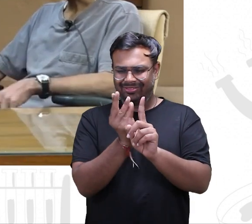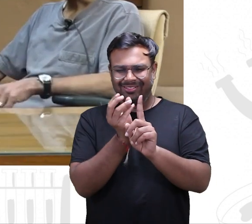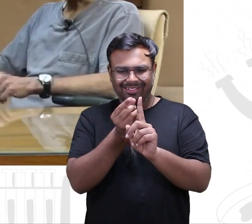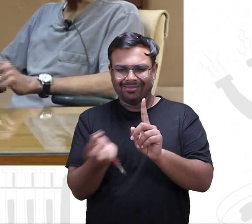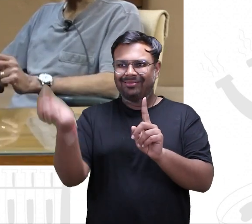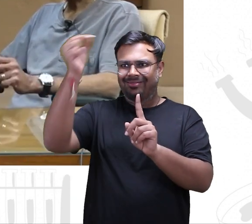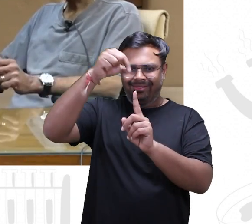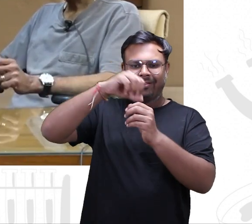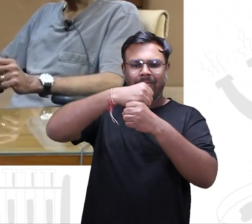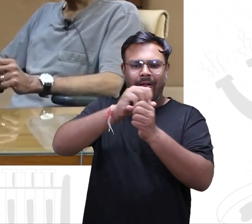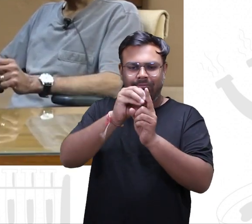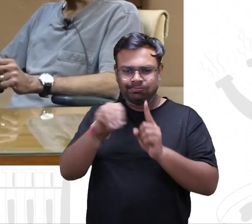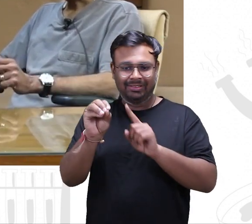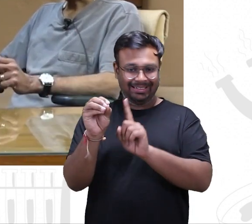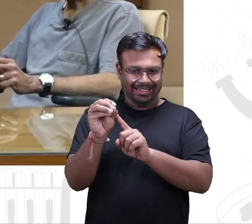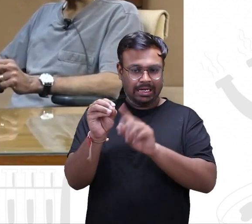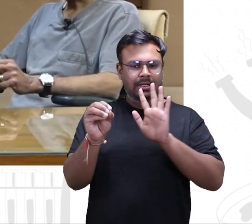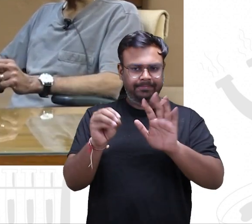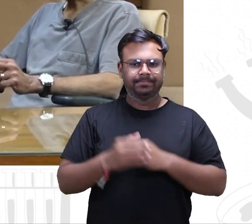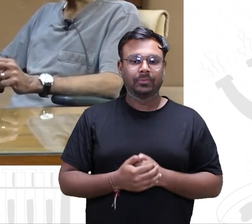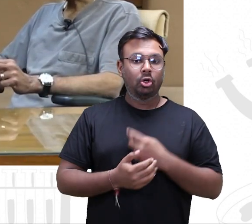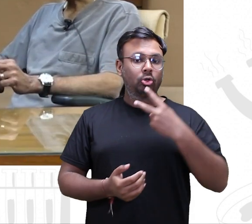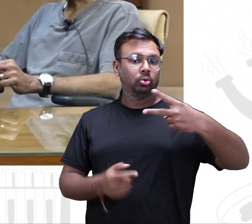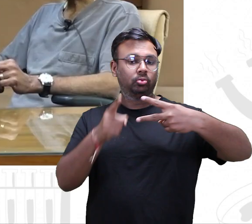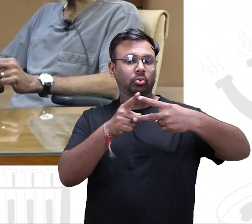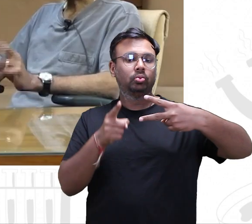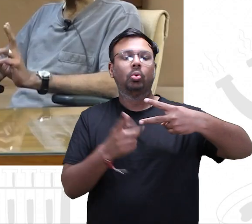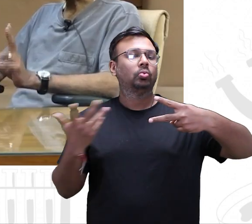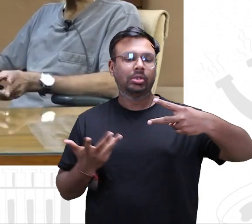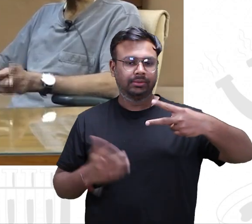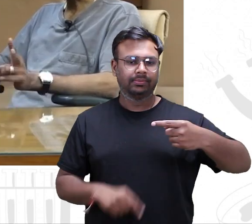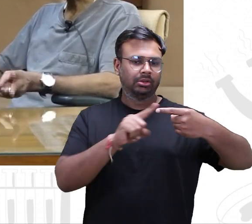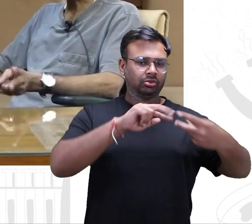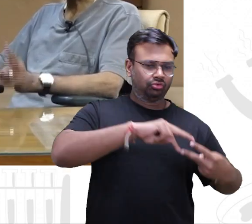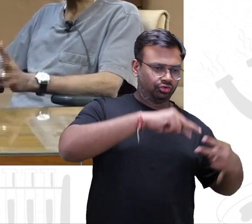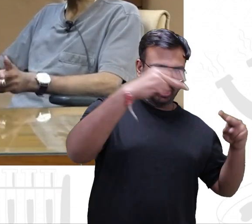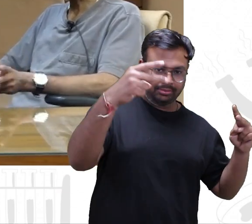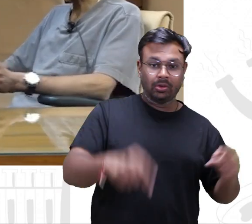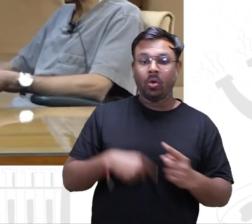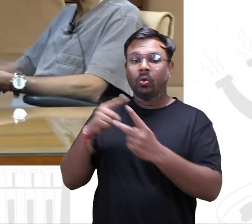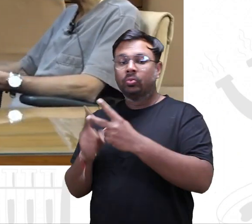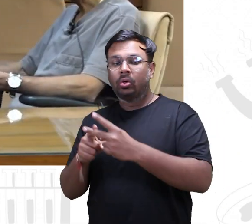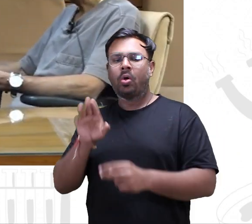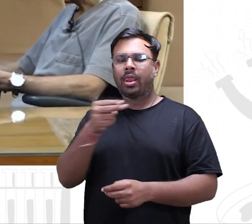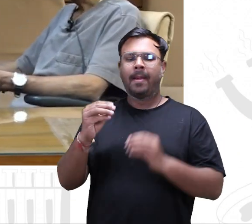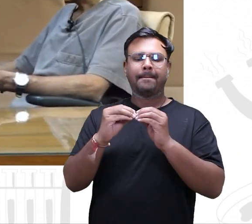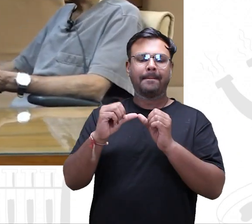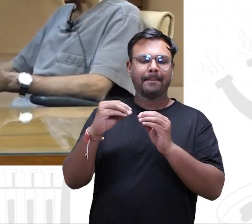reproduction, is that there's a couple of genes, and most importantly one called baby